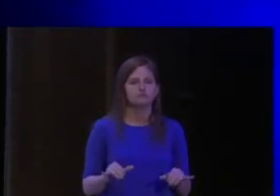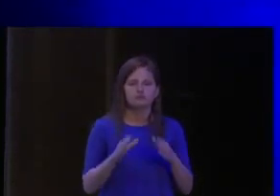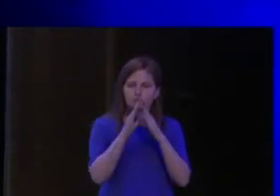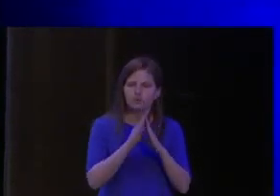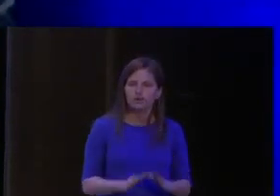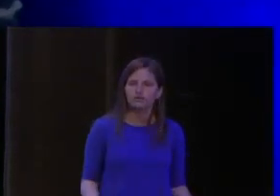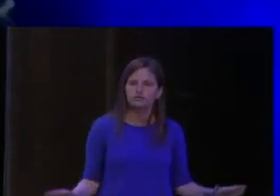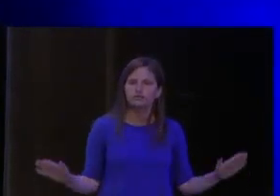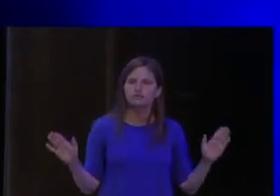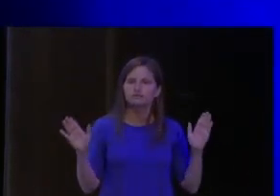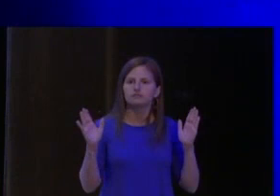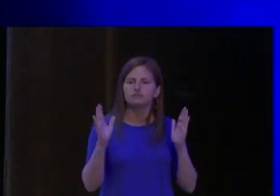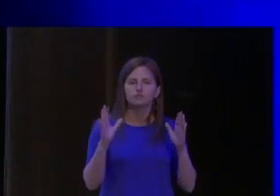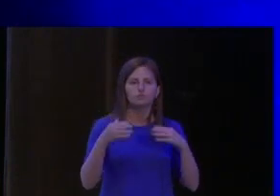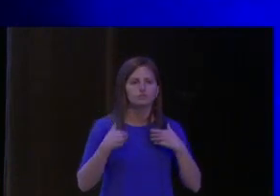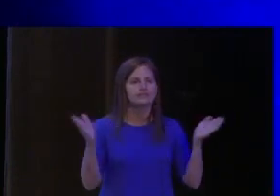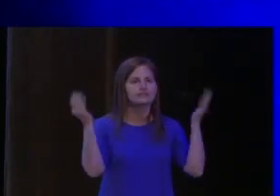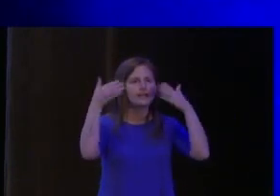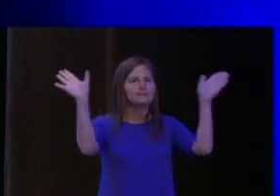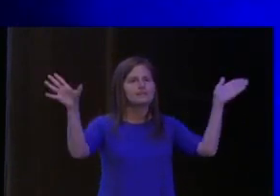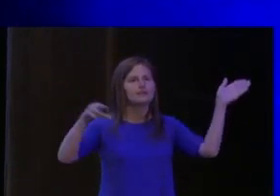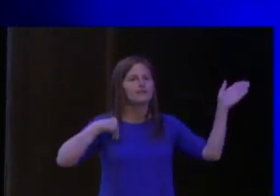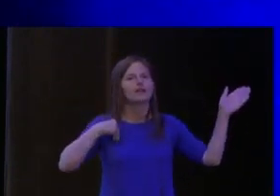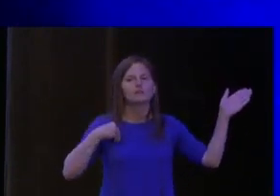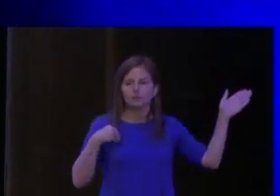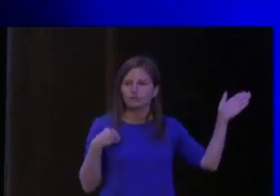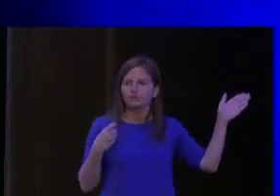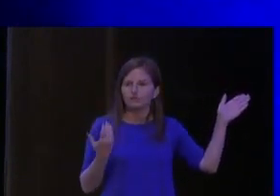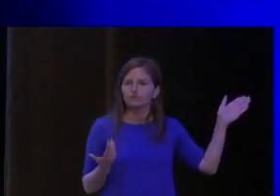quiet, receptive, and available